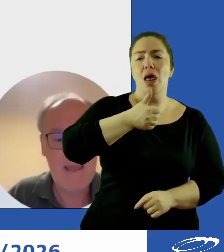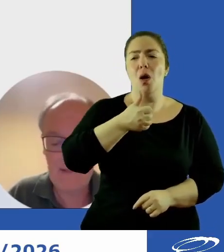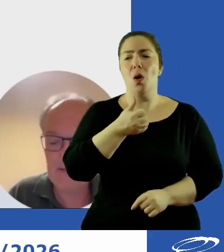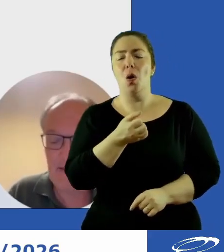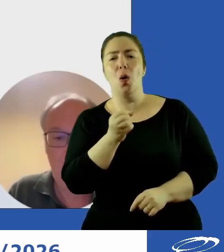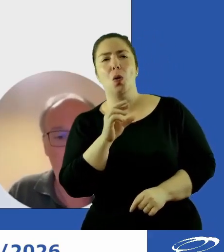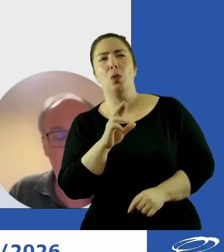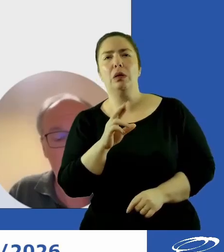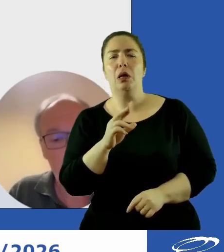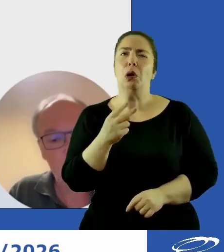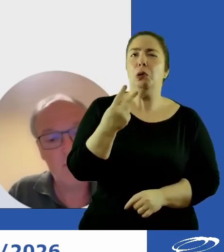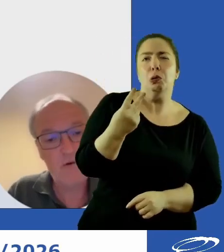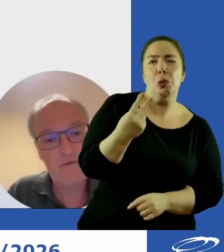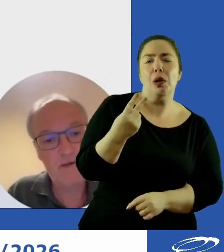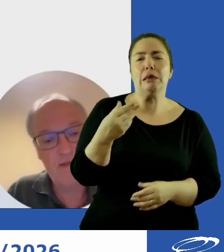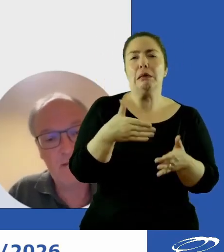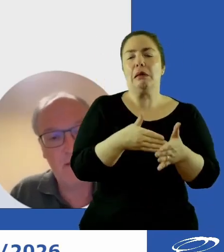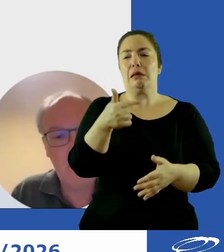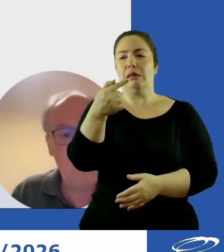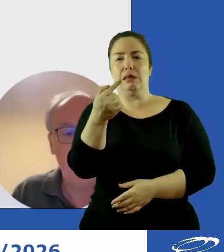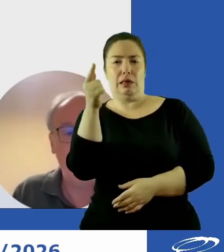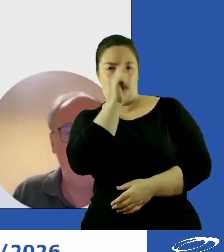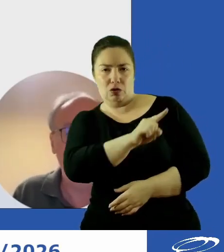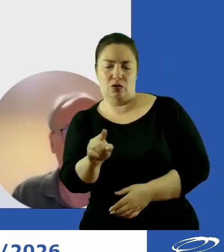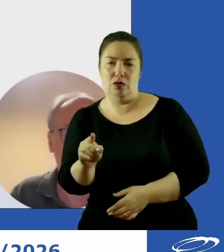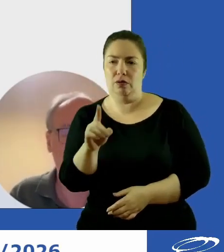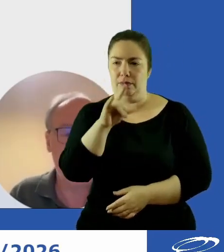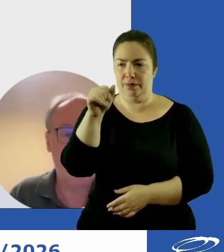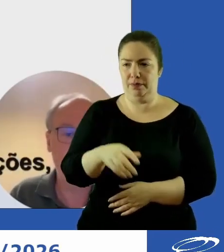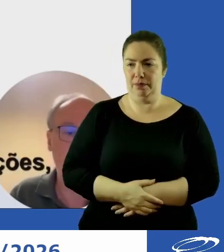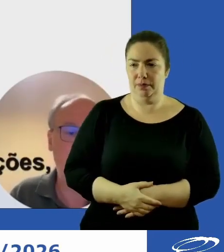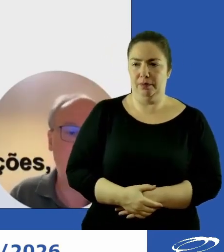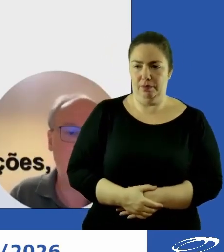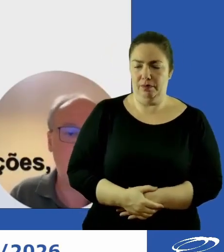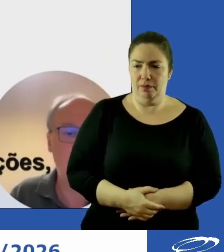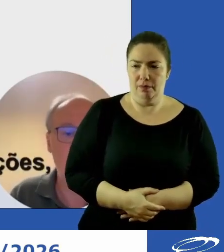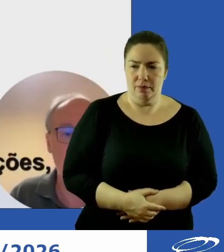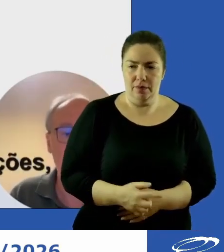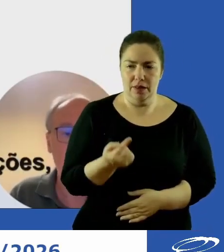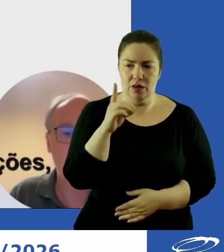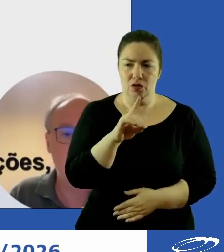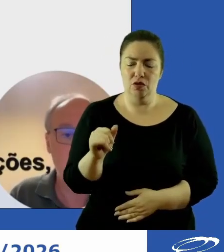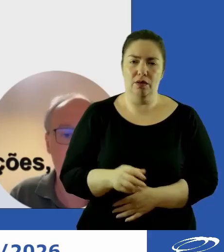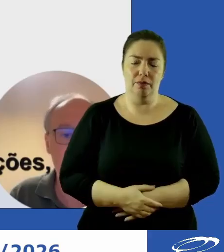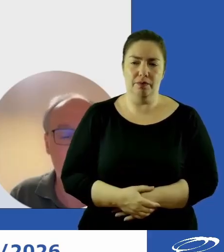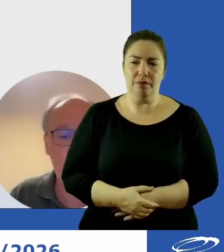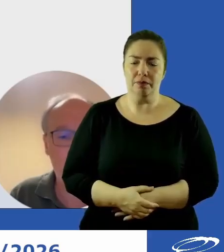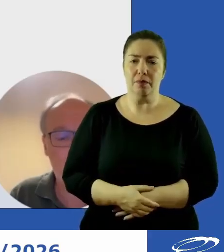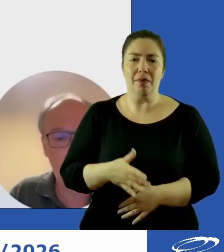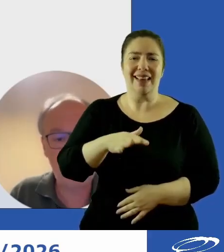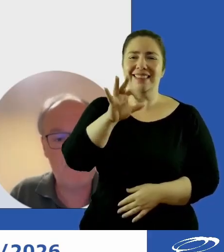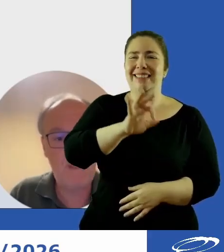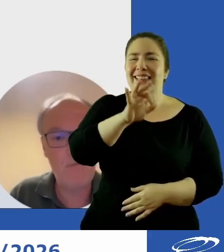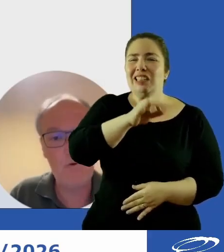days. And what we can observe is that even at low dosage, the activity was statistically significant